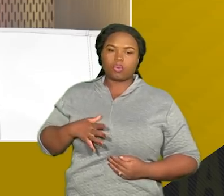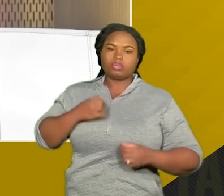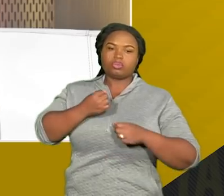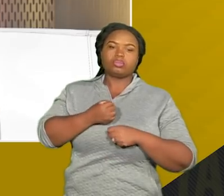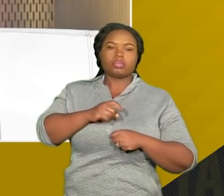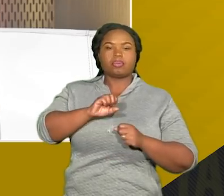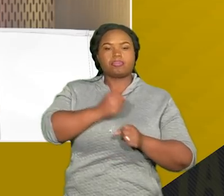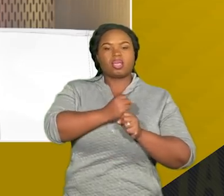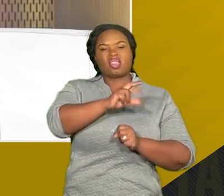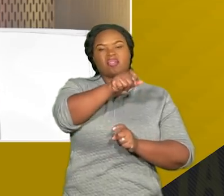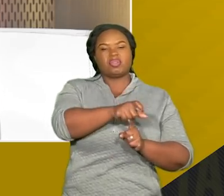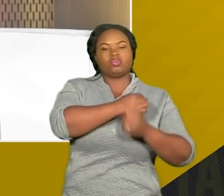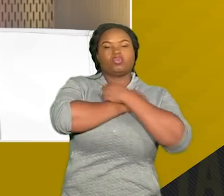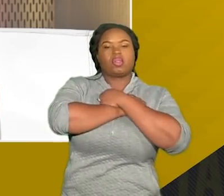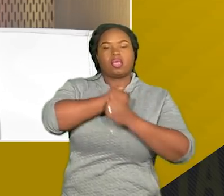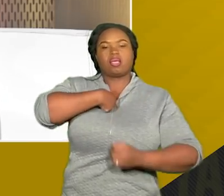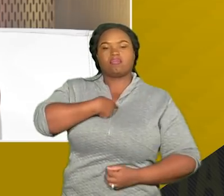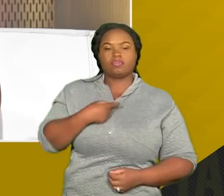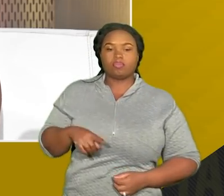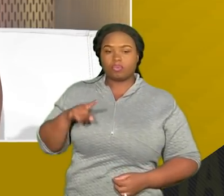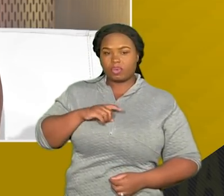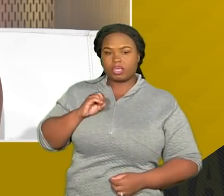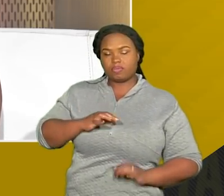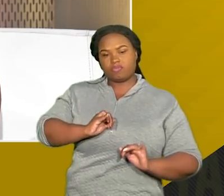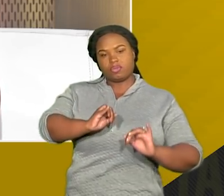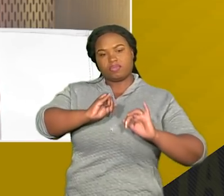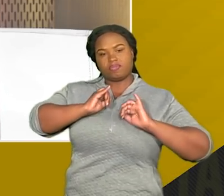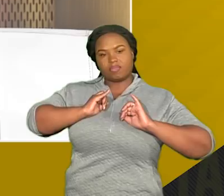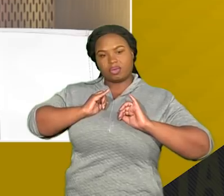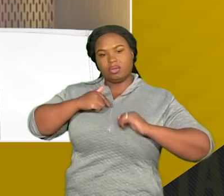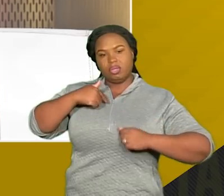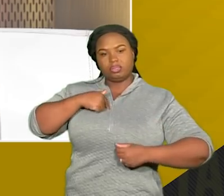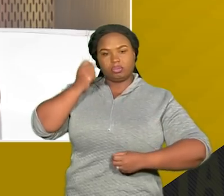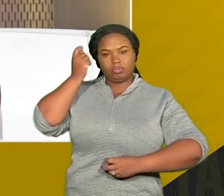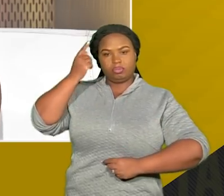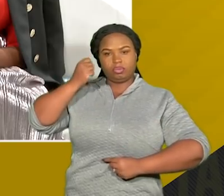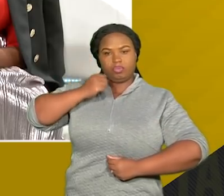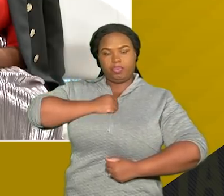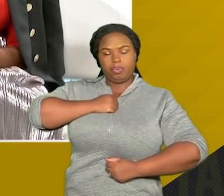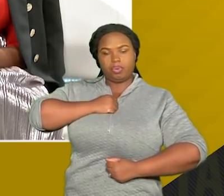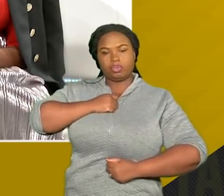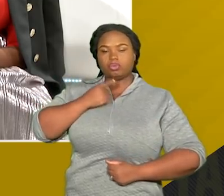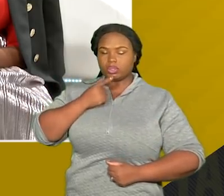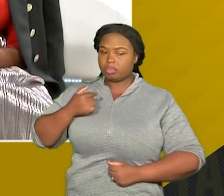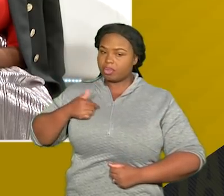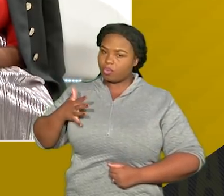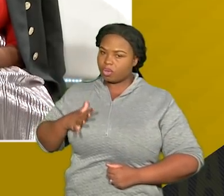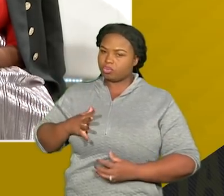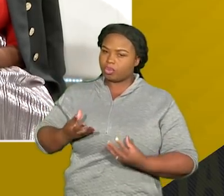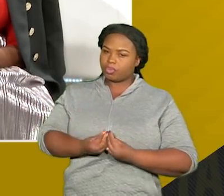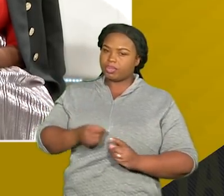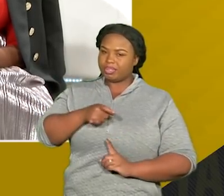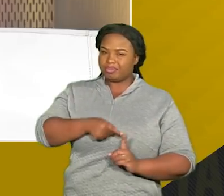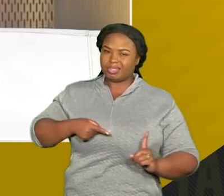ultimately, where it was like uyalimema in your relationship, Wuthi, I want to be with this person, or we